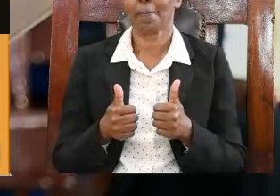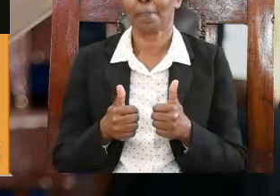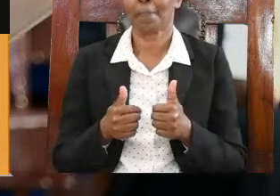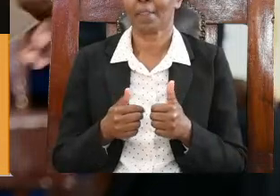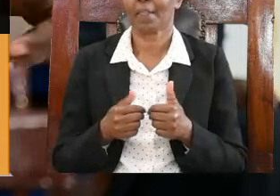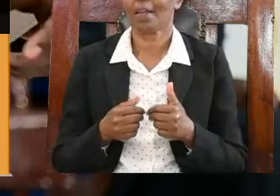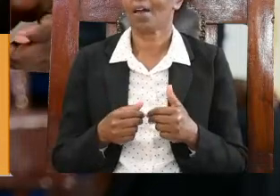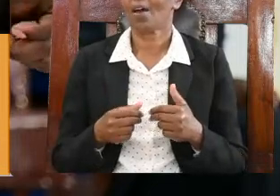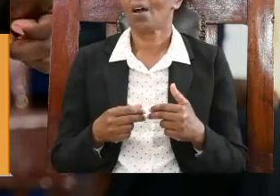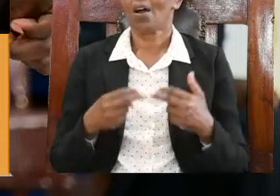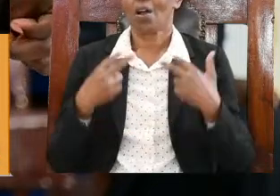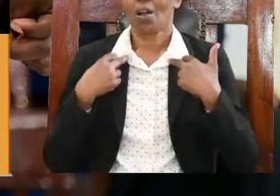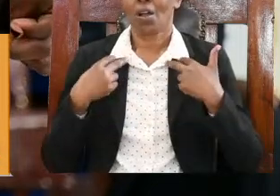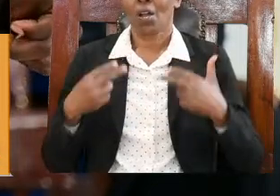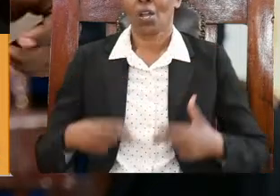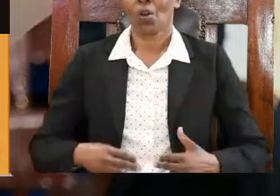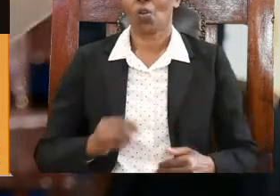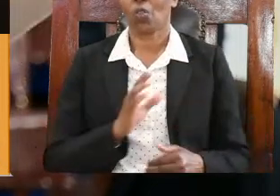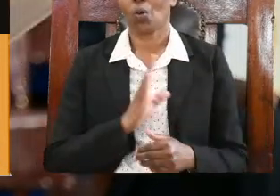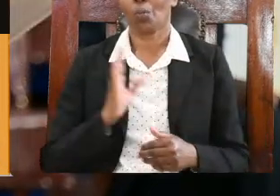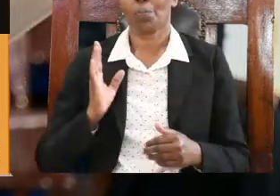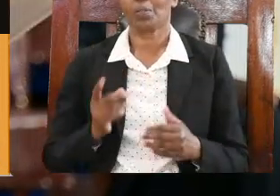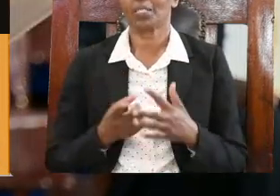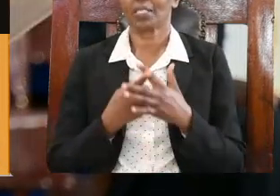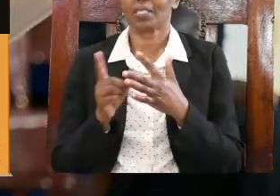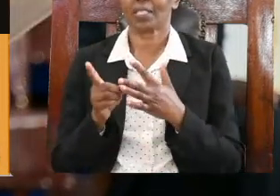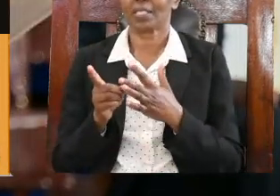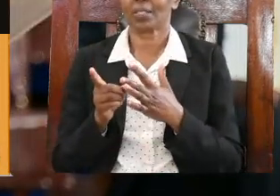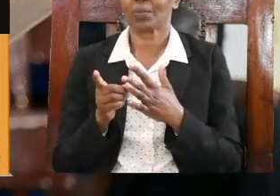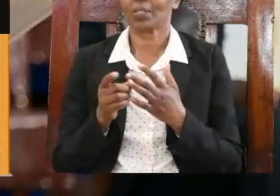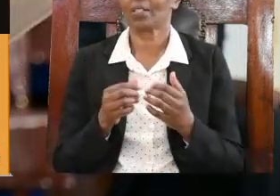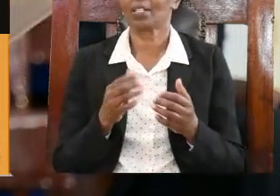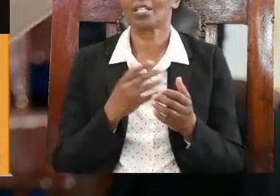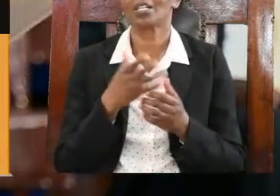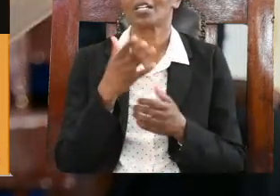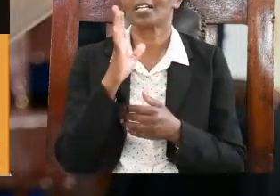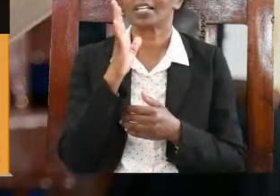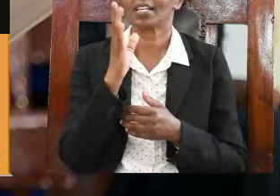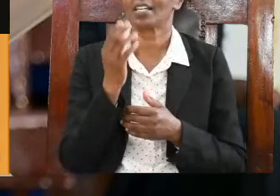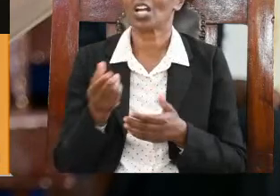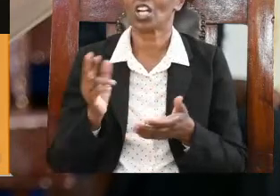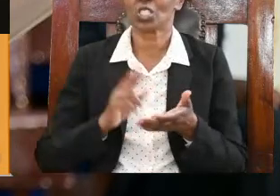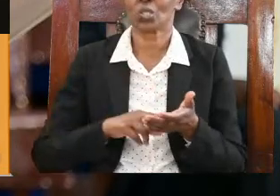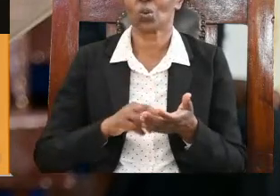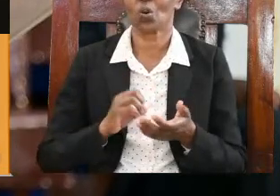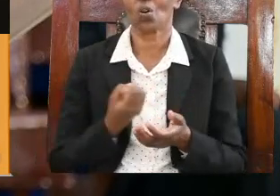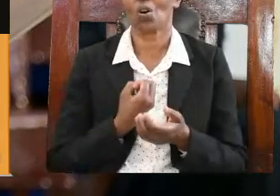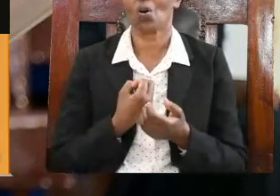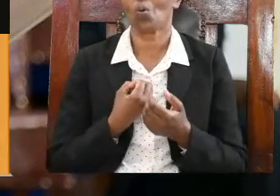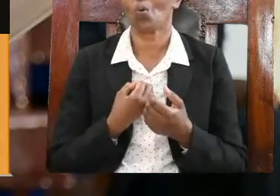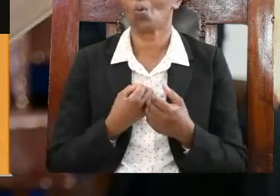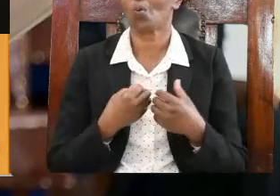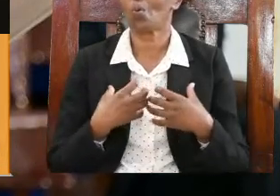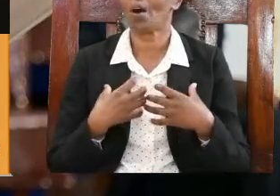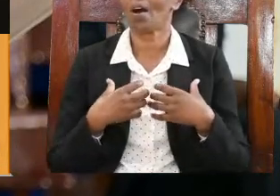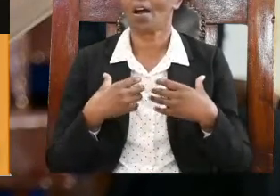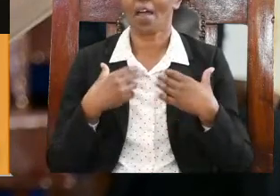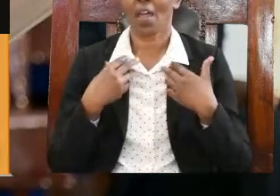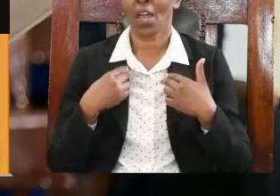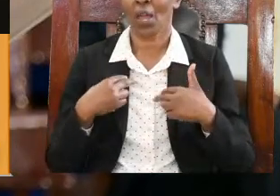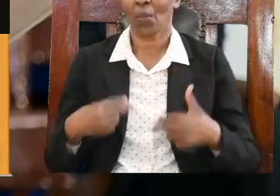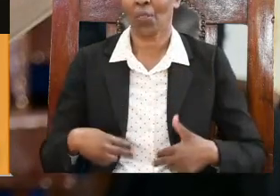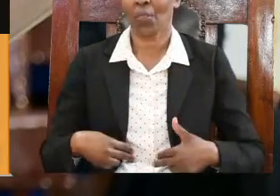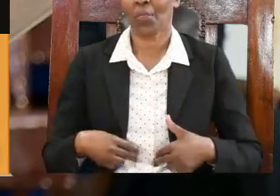Health Board started us with the topic, Jehovah Restores My Health. And after that, we looked